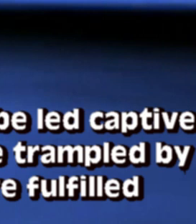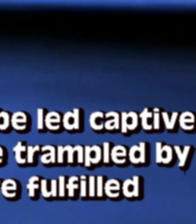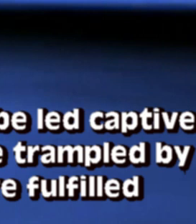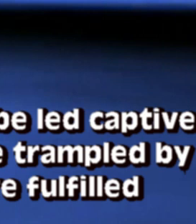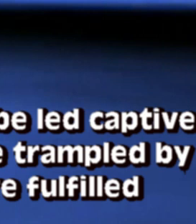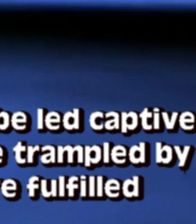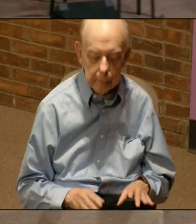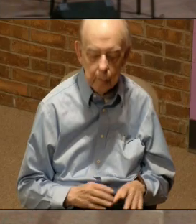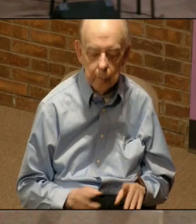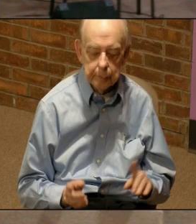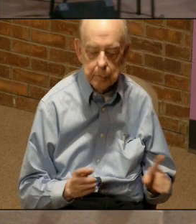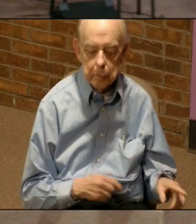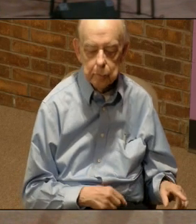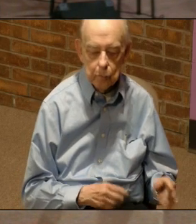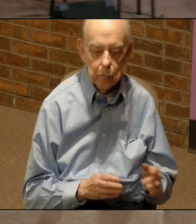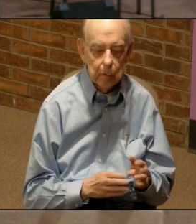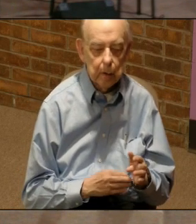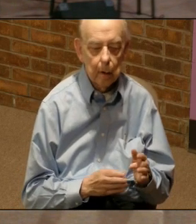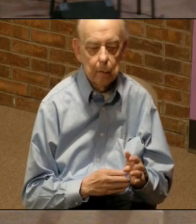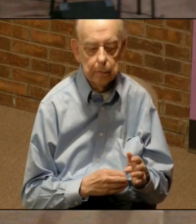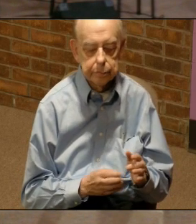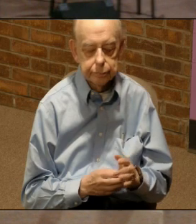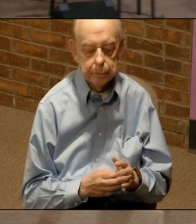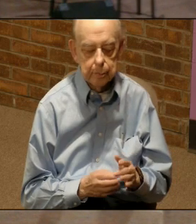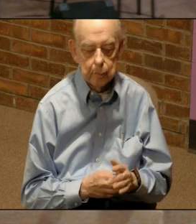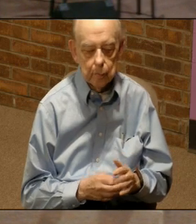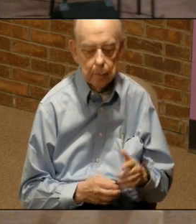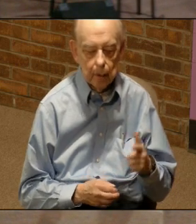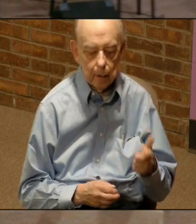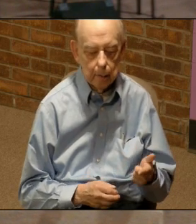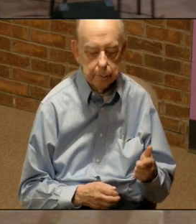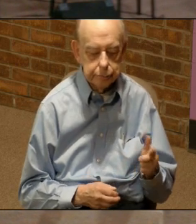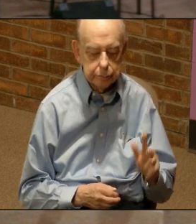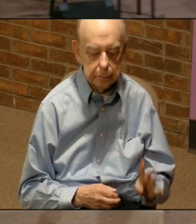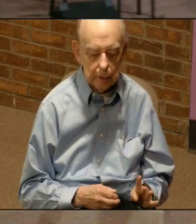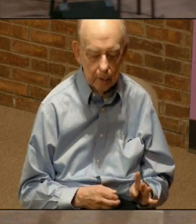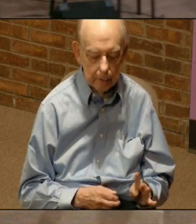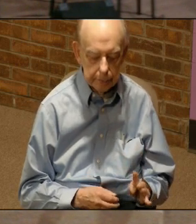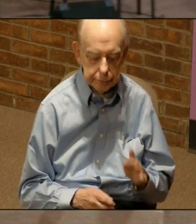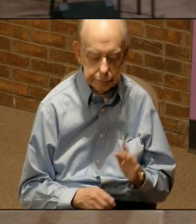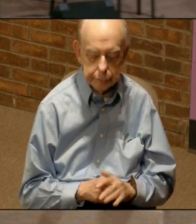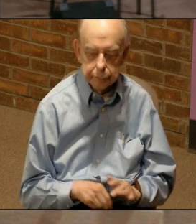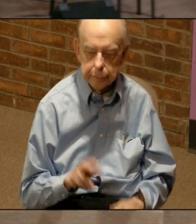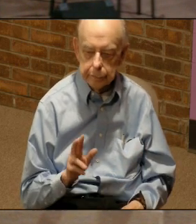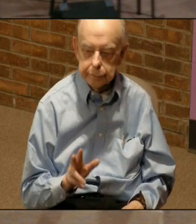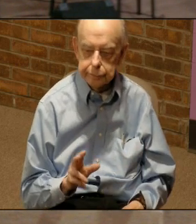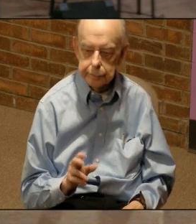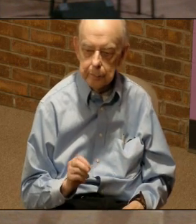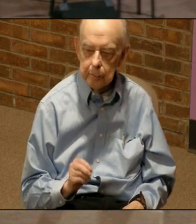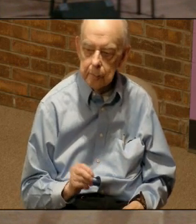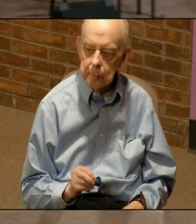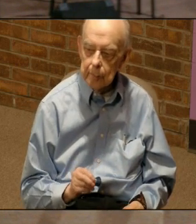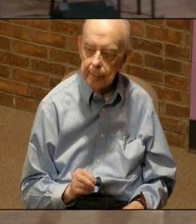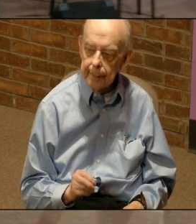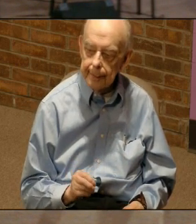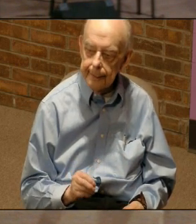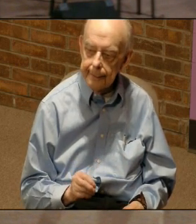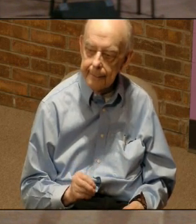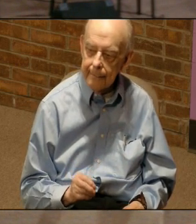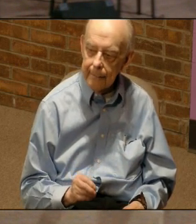And then you go over into Matthew chapter 24 and verse number 30.